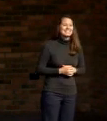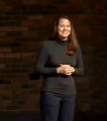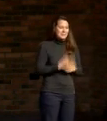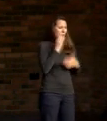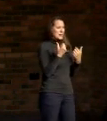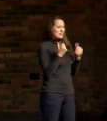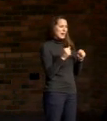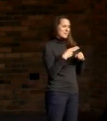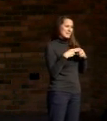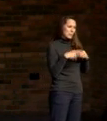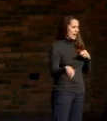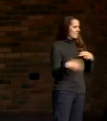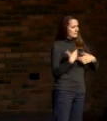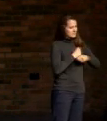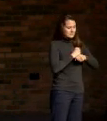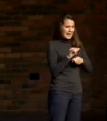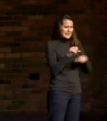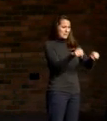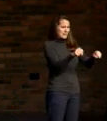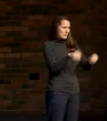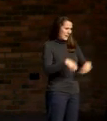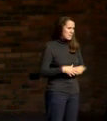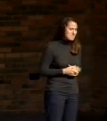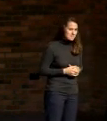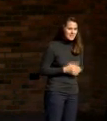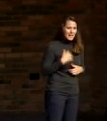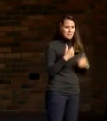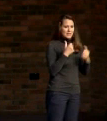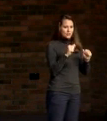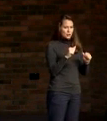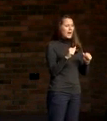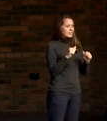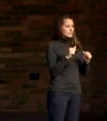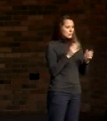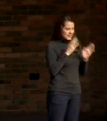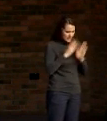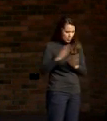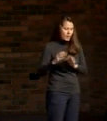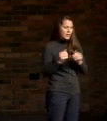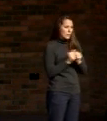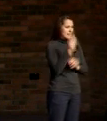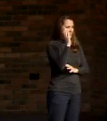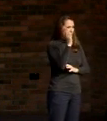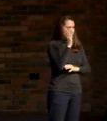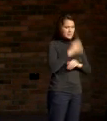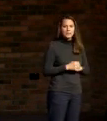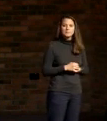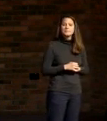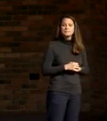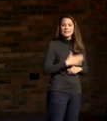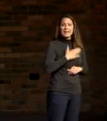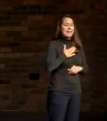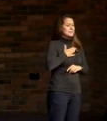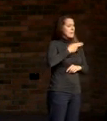will try to be as brief as I possibly can, as I try to put things in order for this presentation. It is my